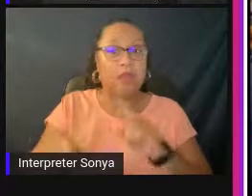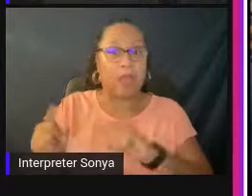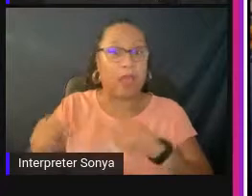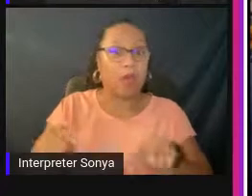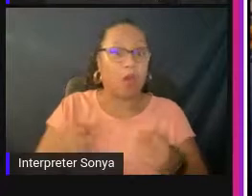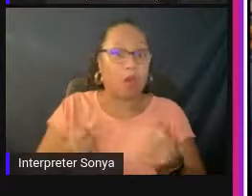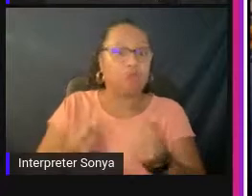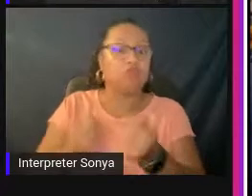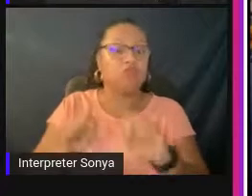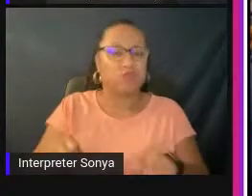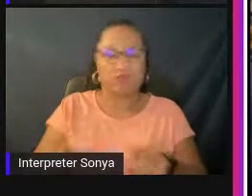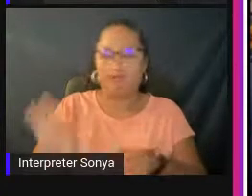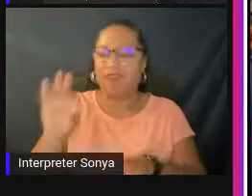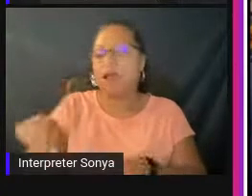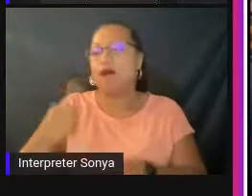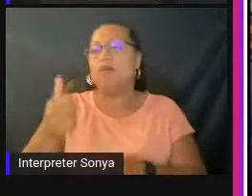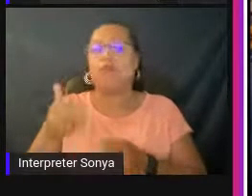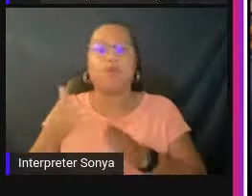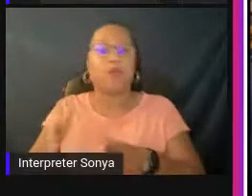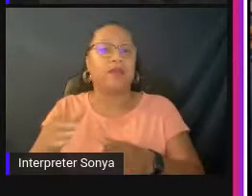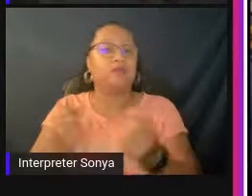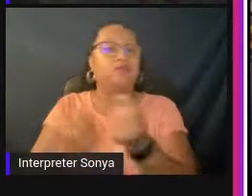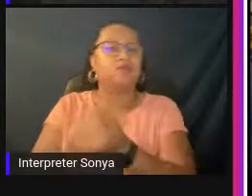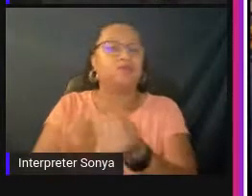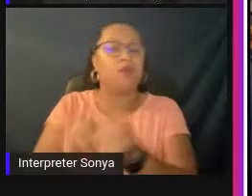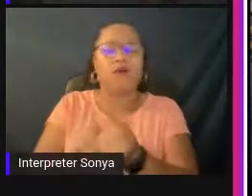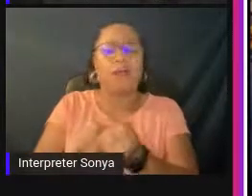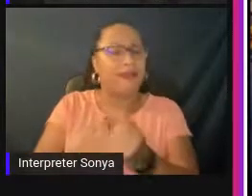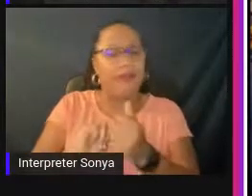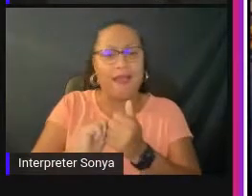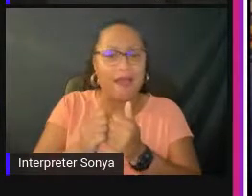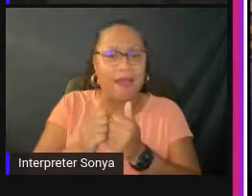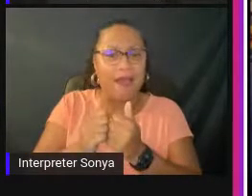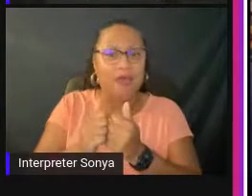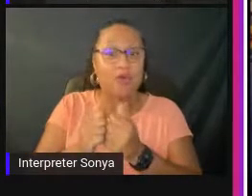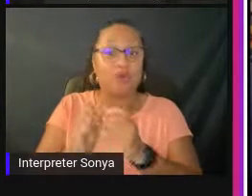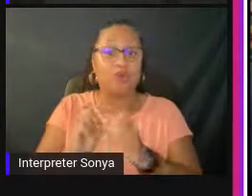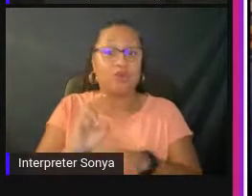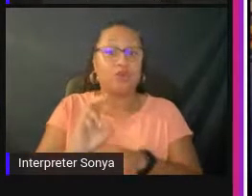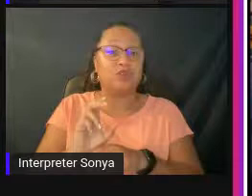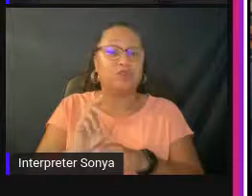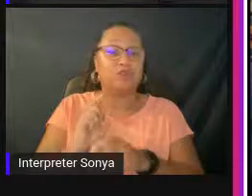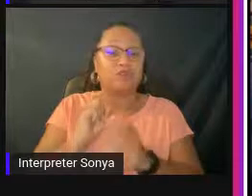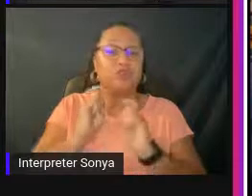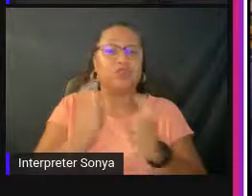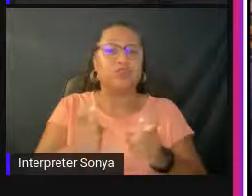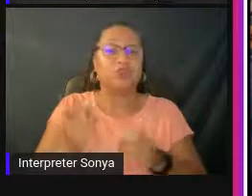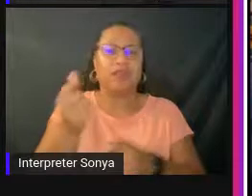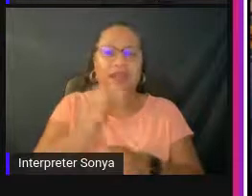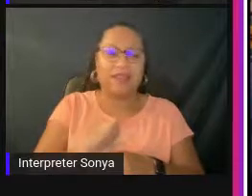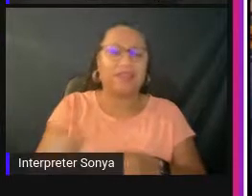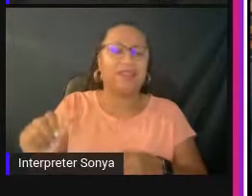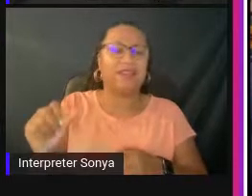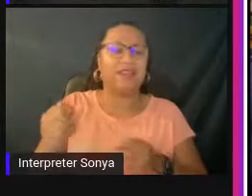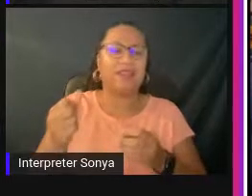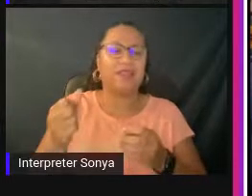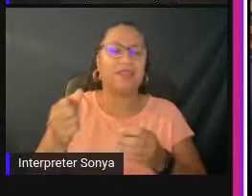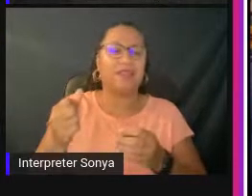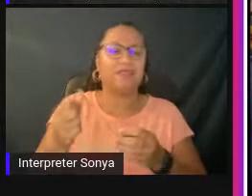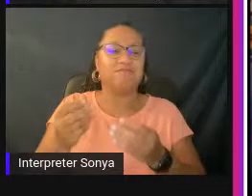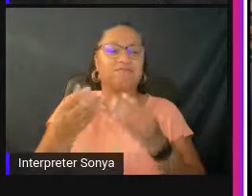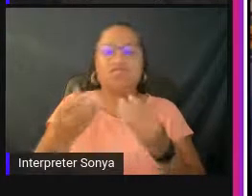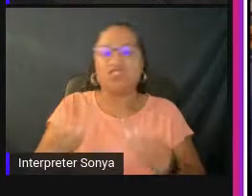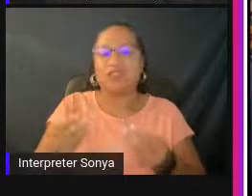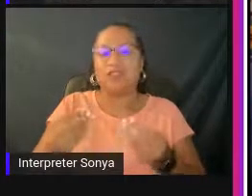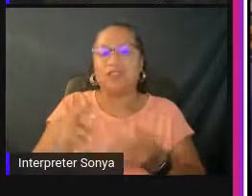can support, such as donating any gently used Science of Mind magazines